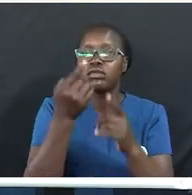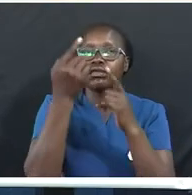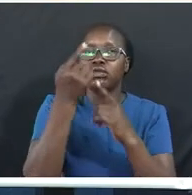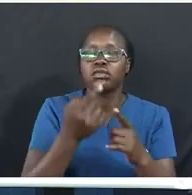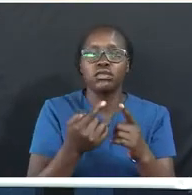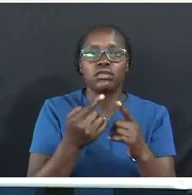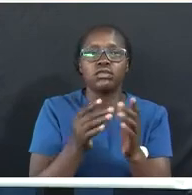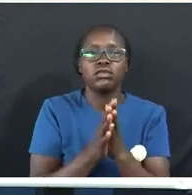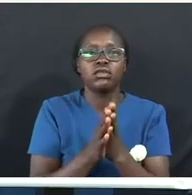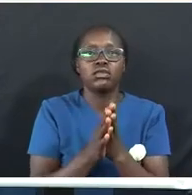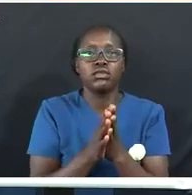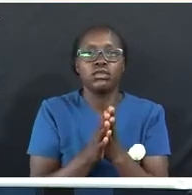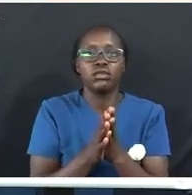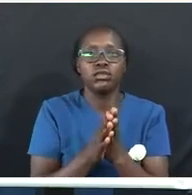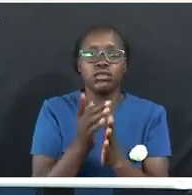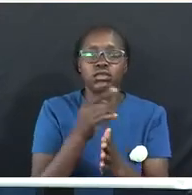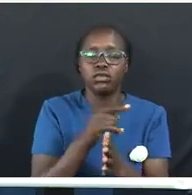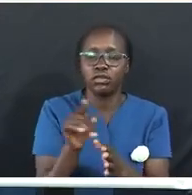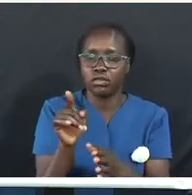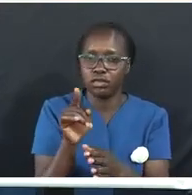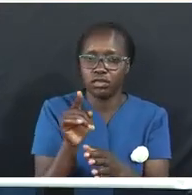A conversation. The angel